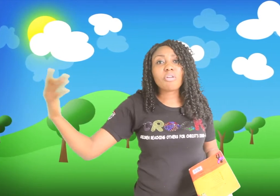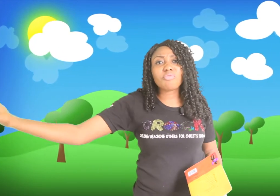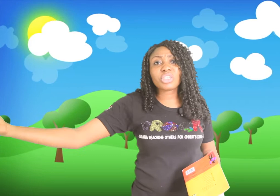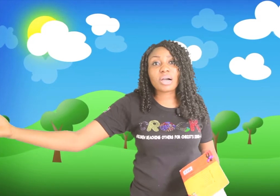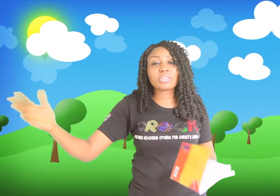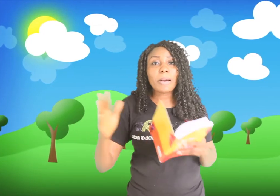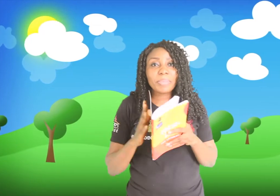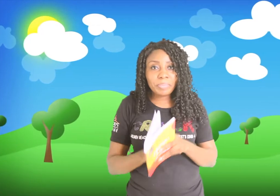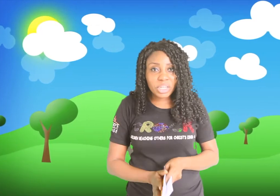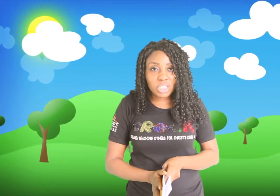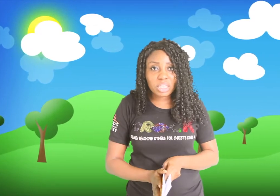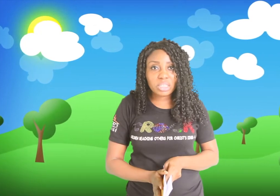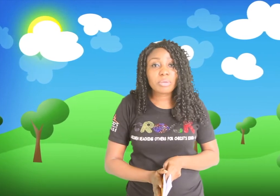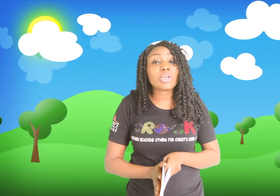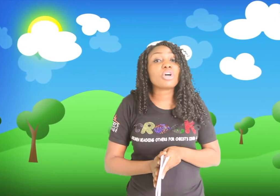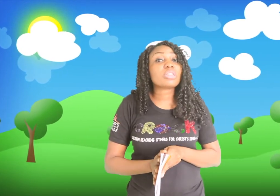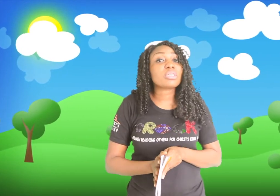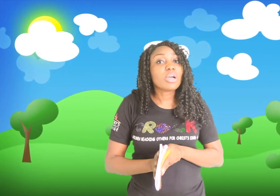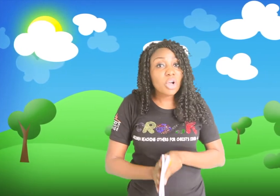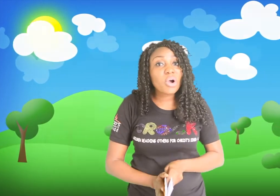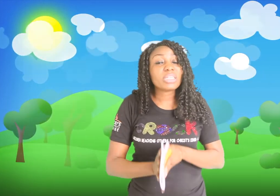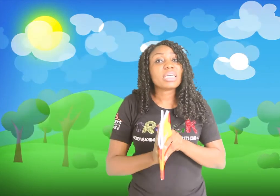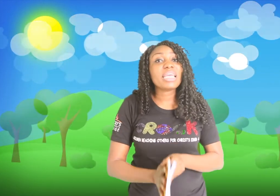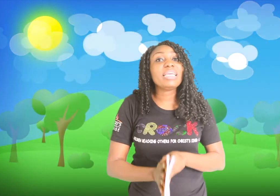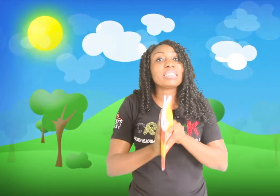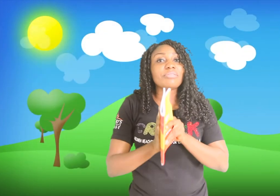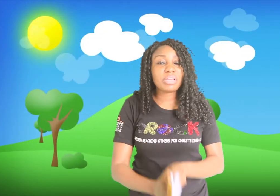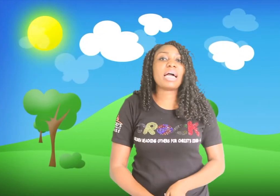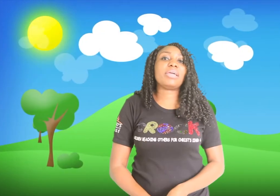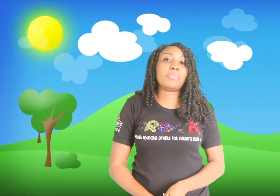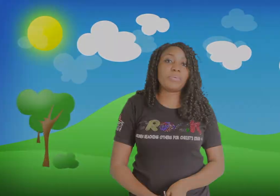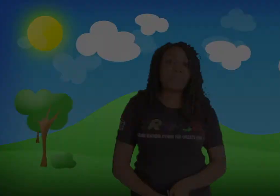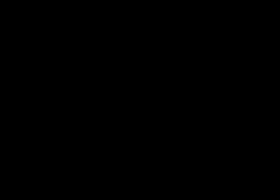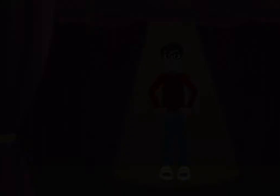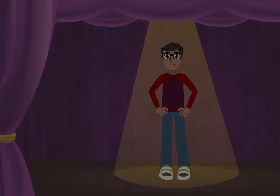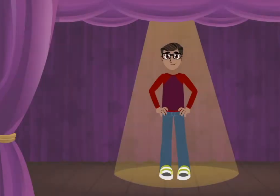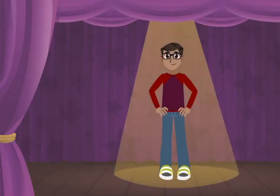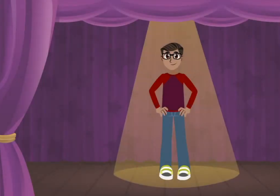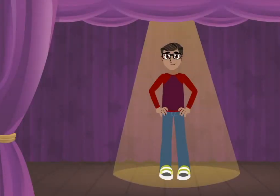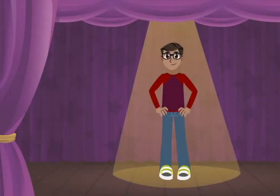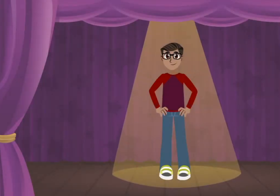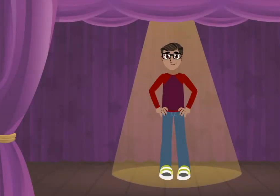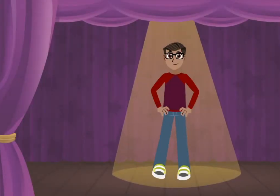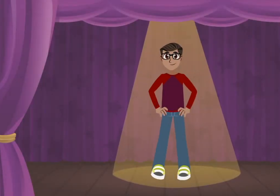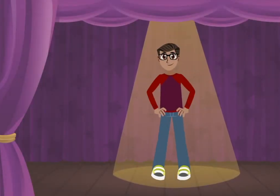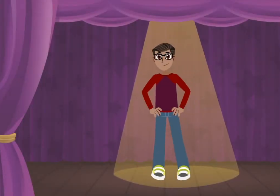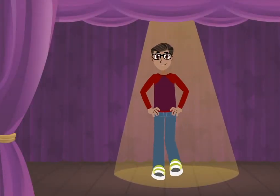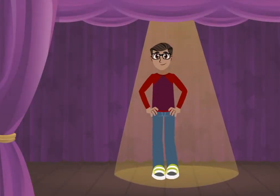Him, reach out, be patient because God is reliable.